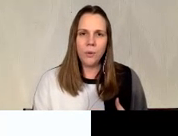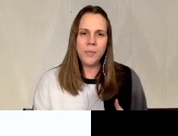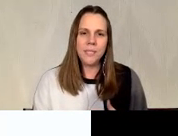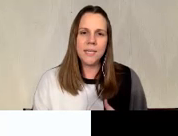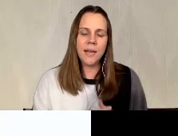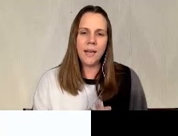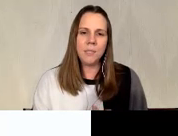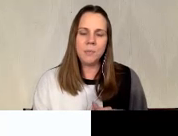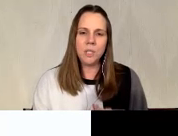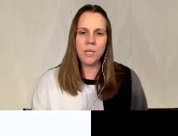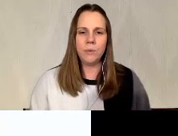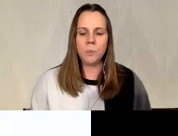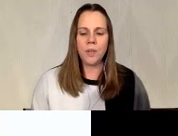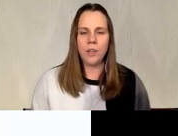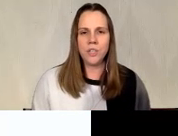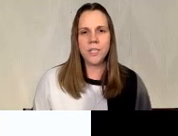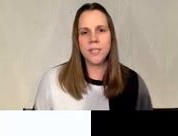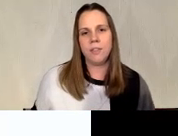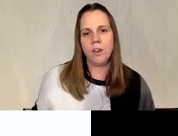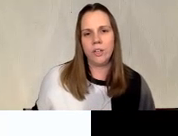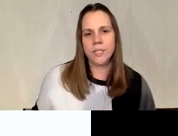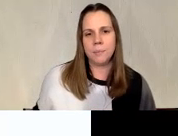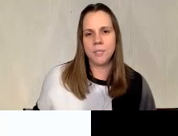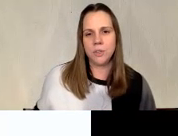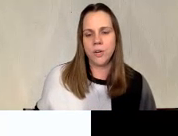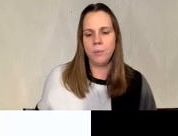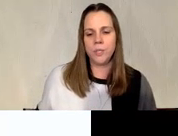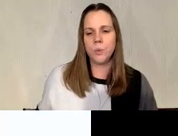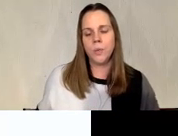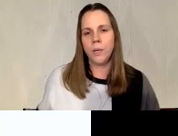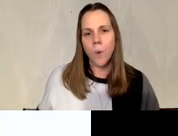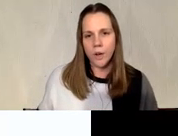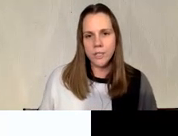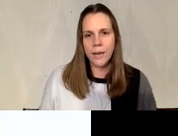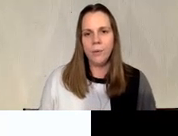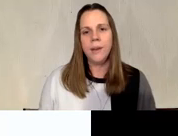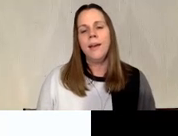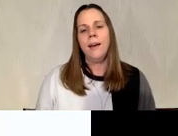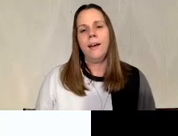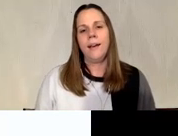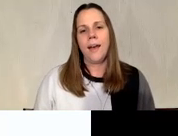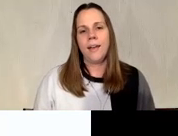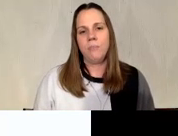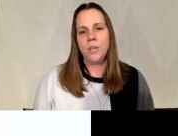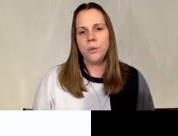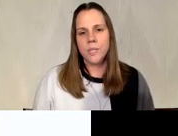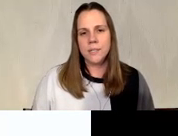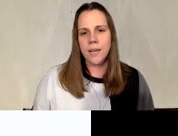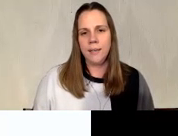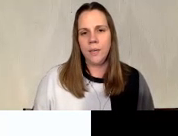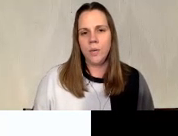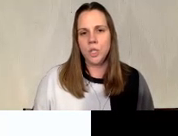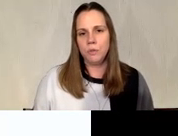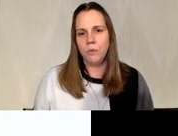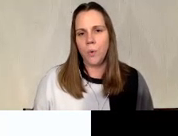Megan Olowinski. I'm a speech and language pathologist at the Early Steps Integrated Preschool in Watertown. I've been using